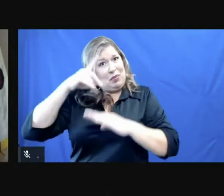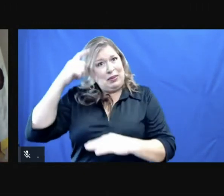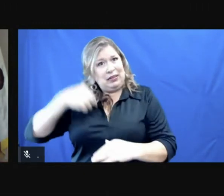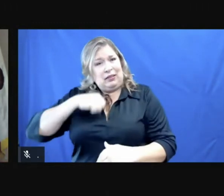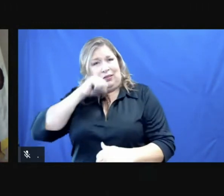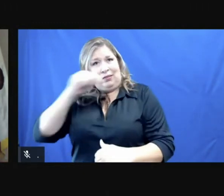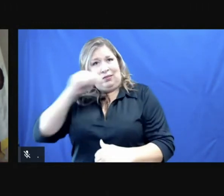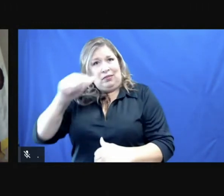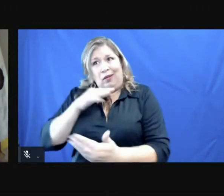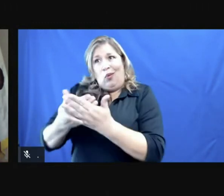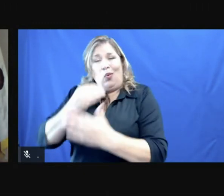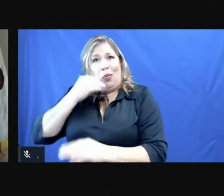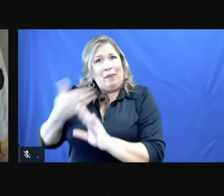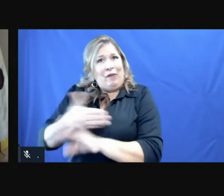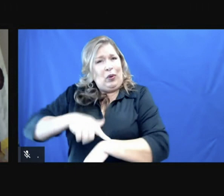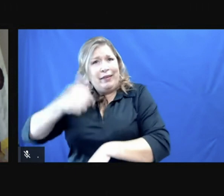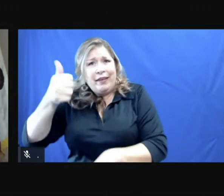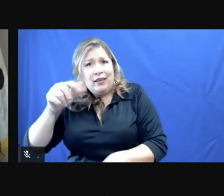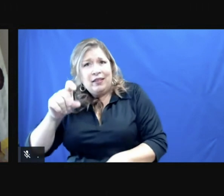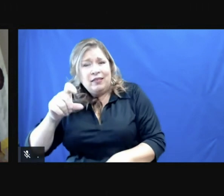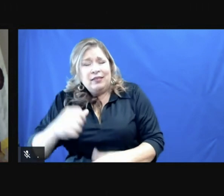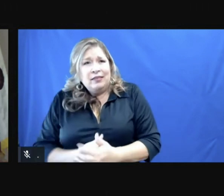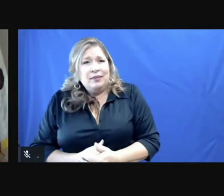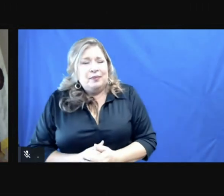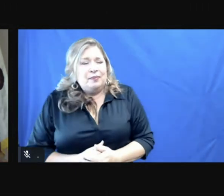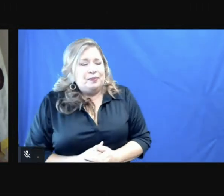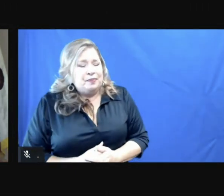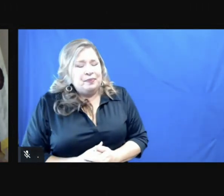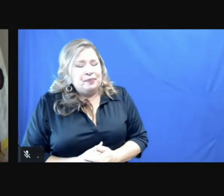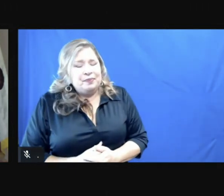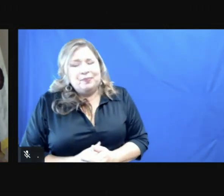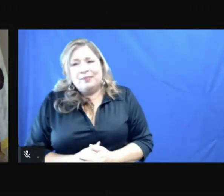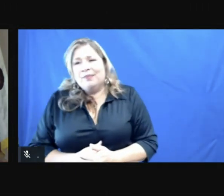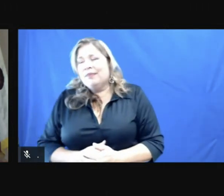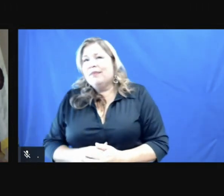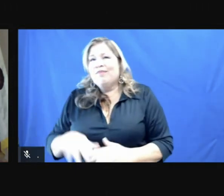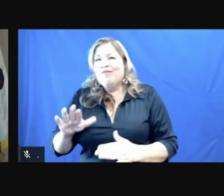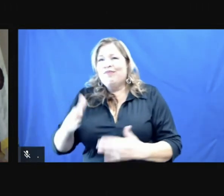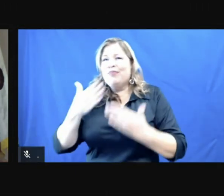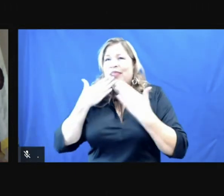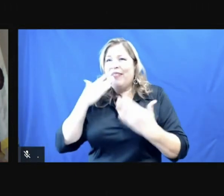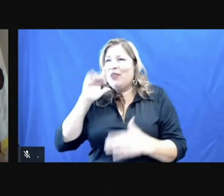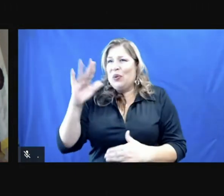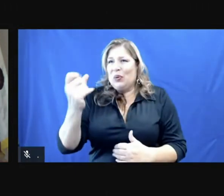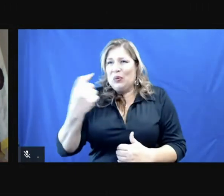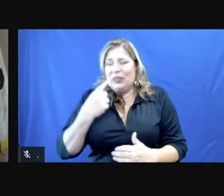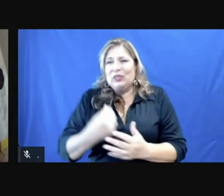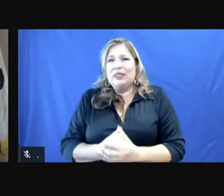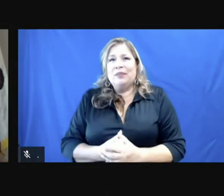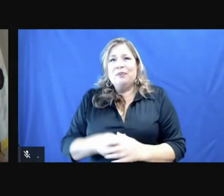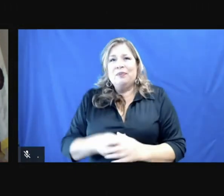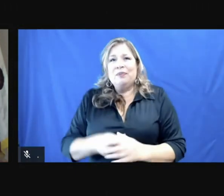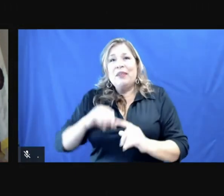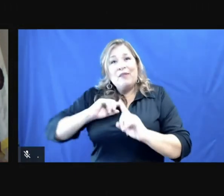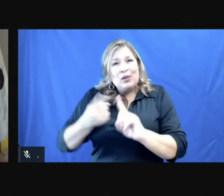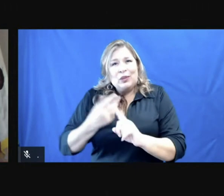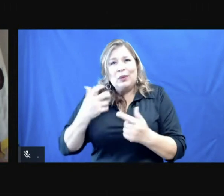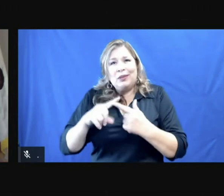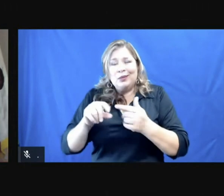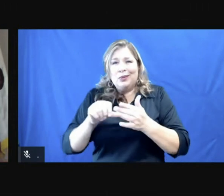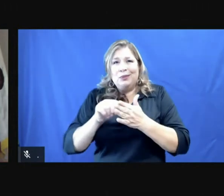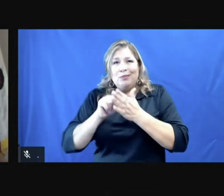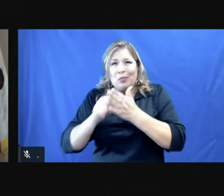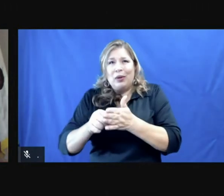non-essential activity before 10? Thanks for the question, Sophia. So first off, I just want to point out,